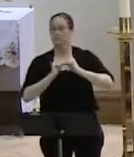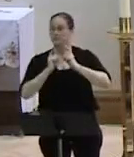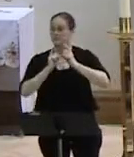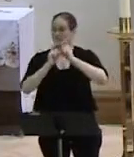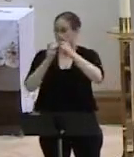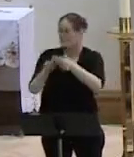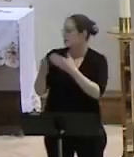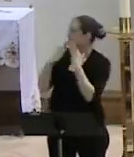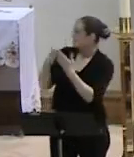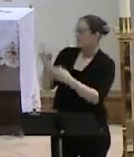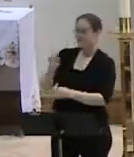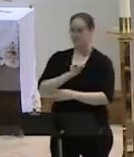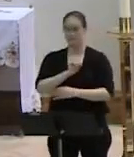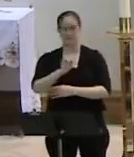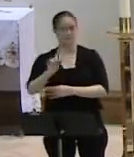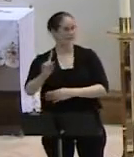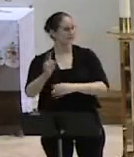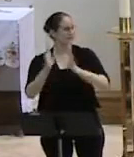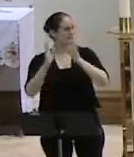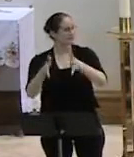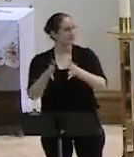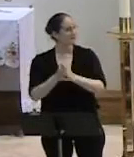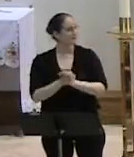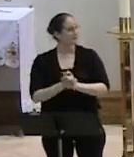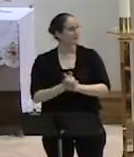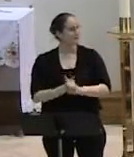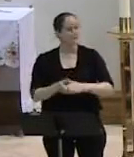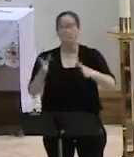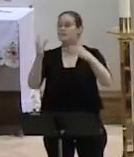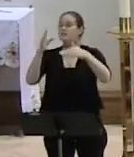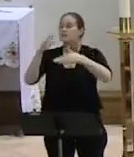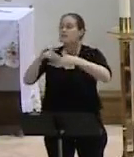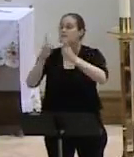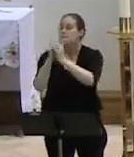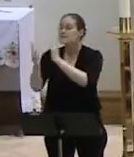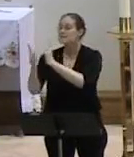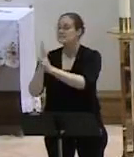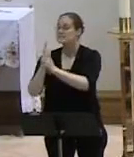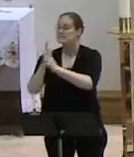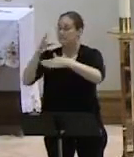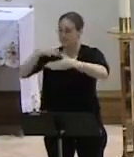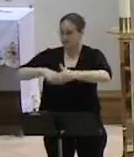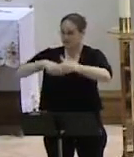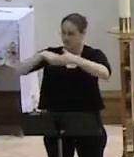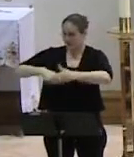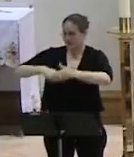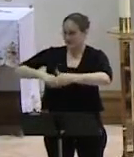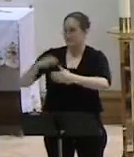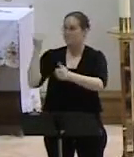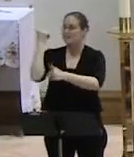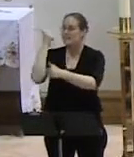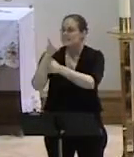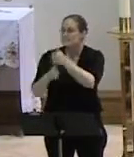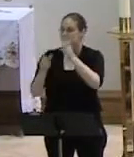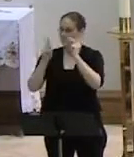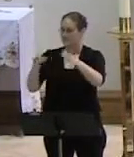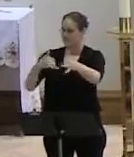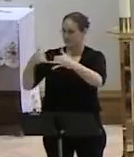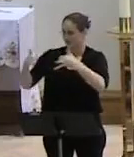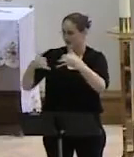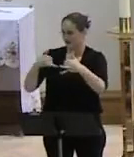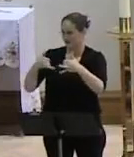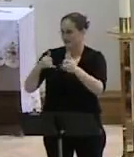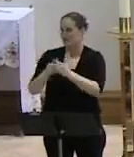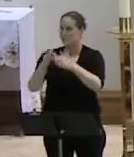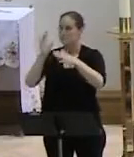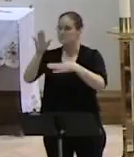you. And walk and put your gift away. Greet every person that comes to your party today as you go out